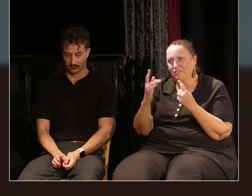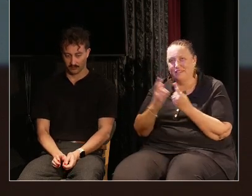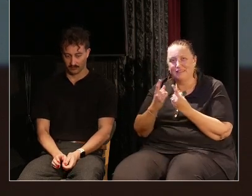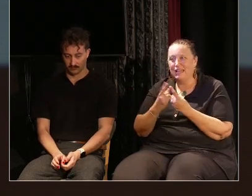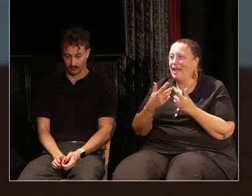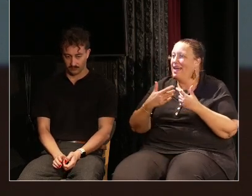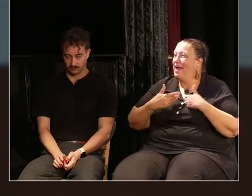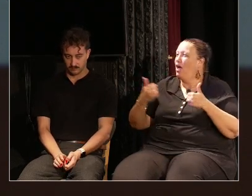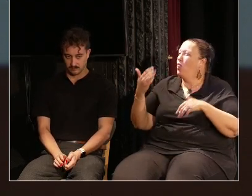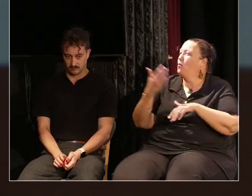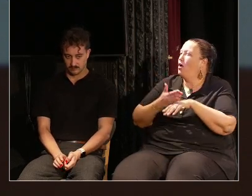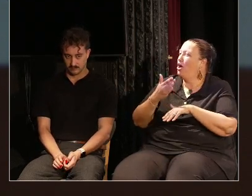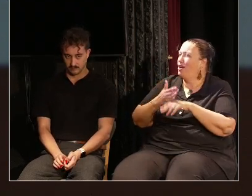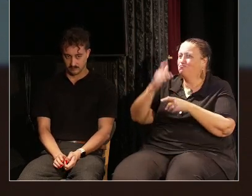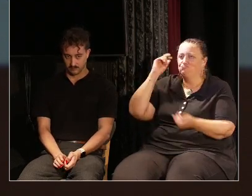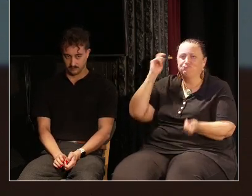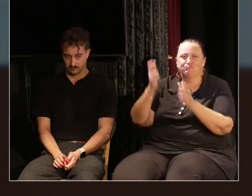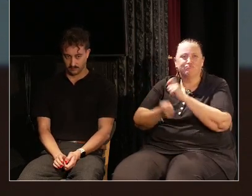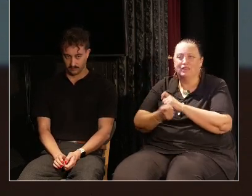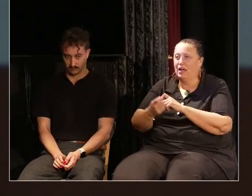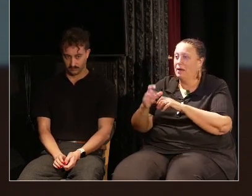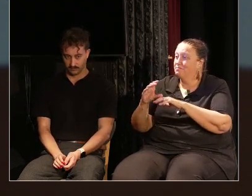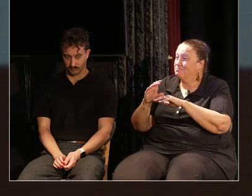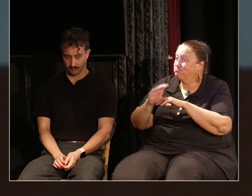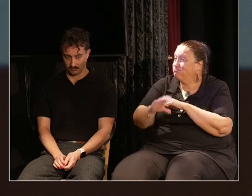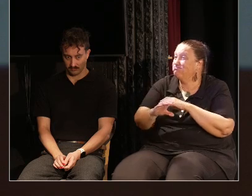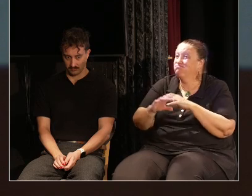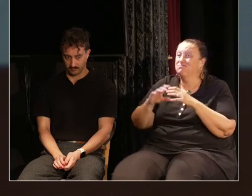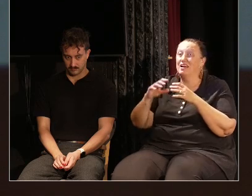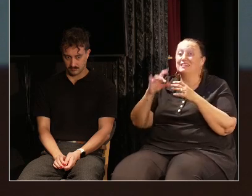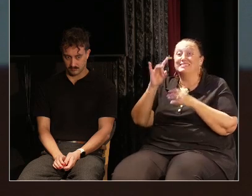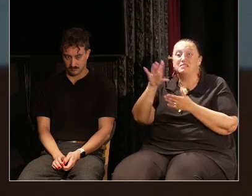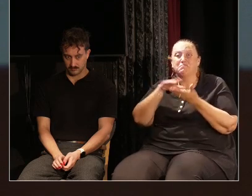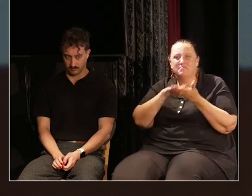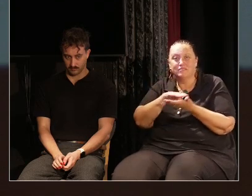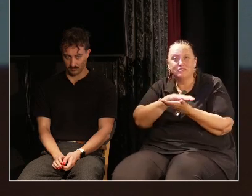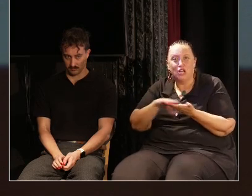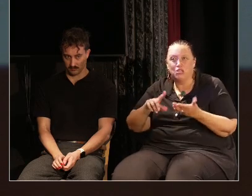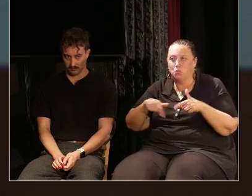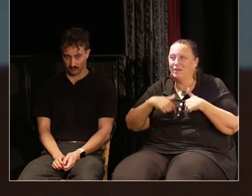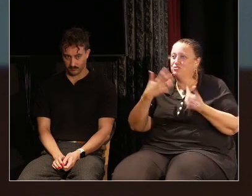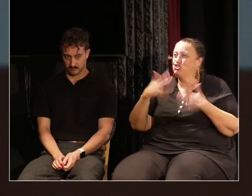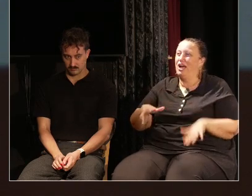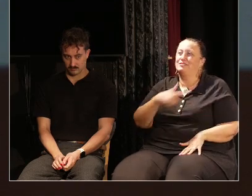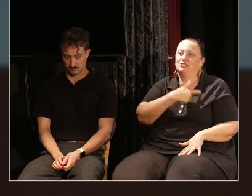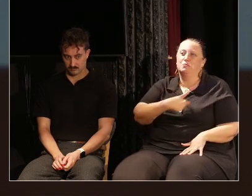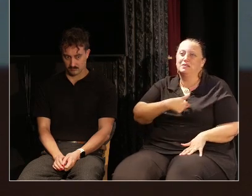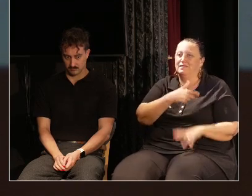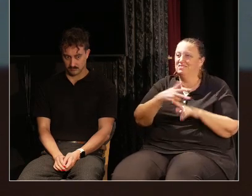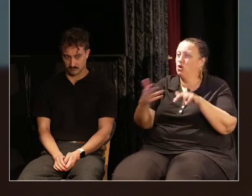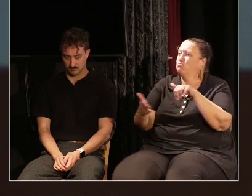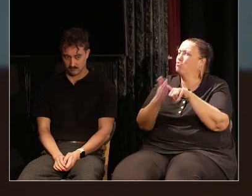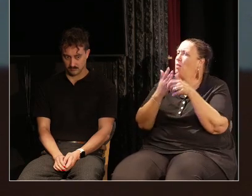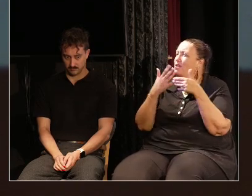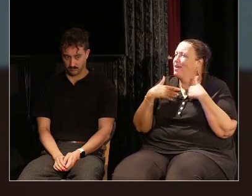input that has gone into that from community, the money that's gone towards that, the $10 million that we have just committed for primary health